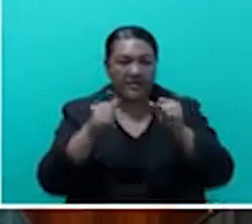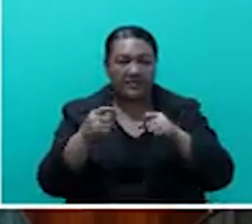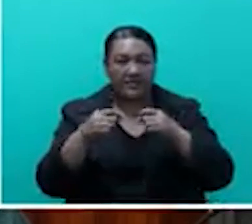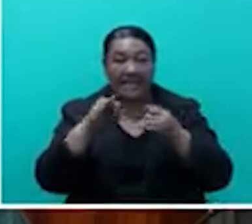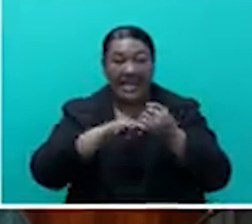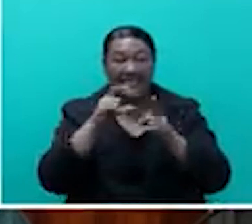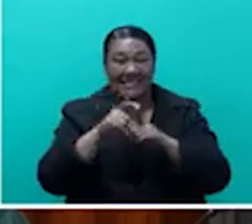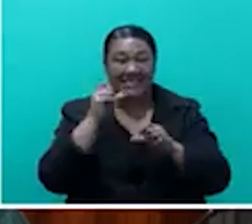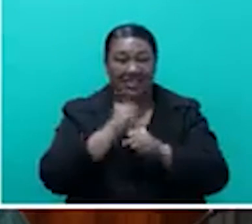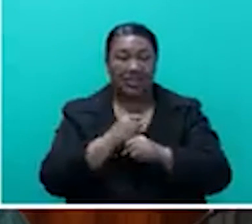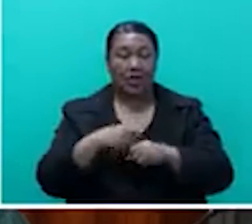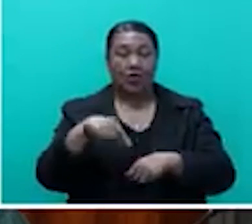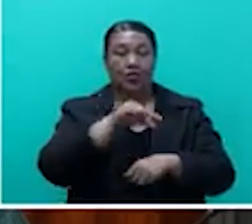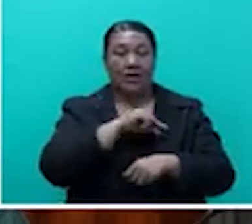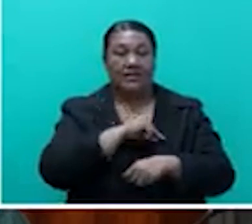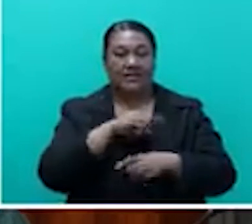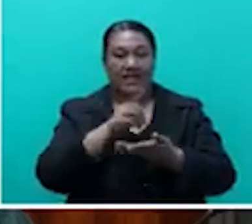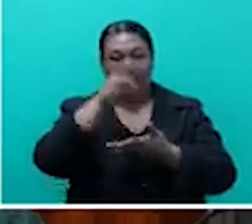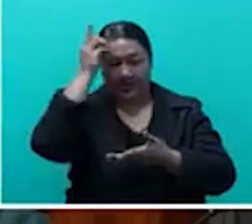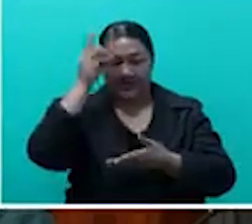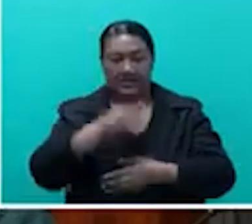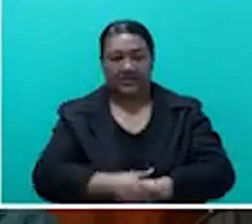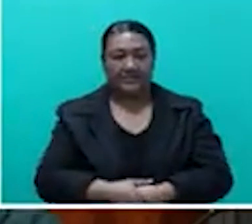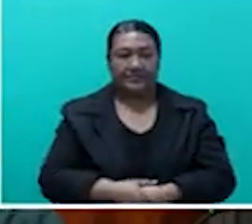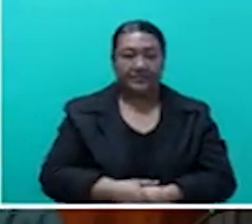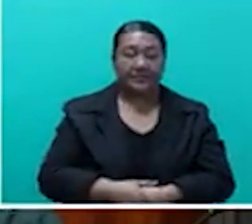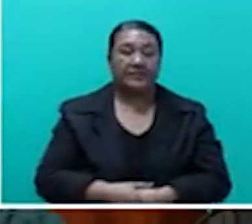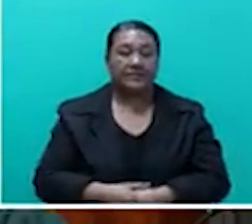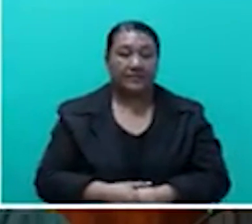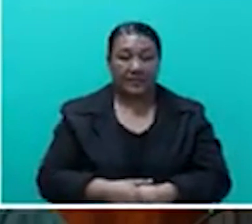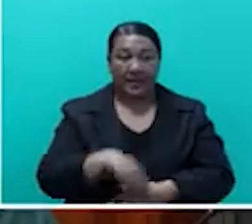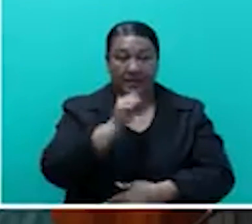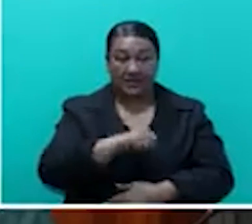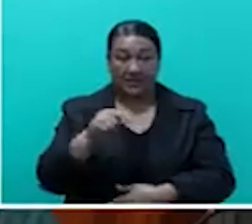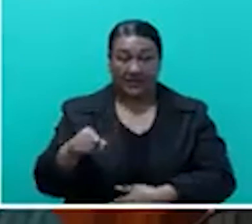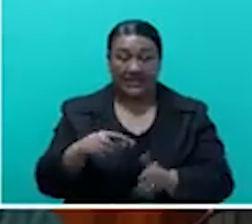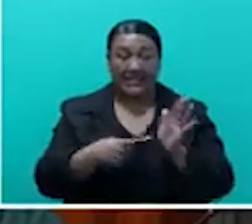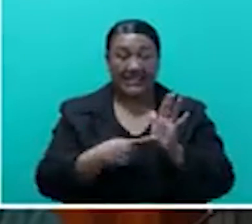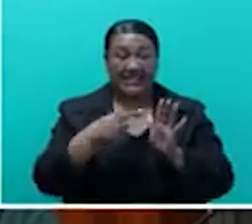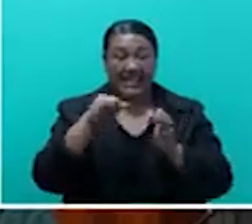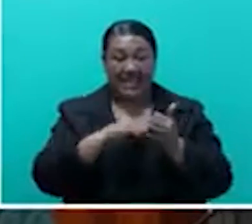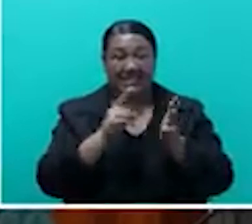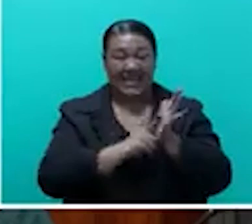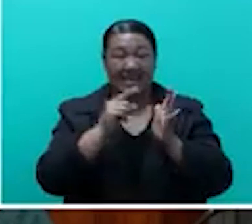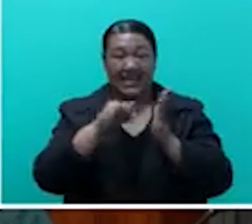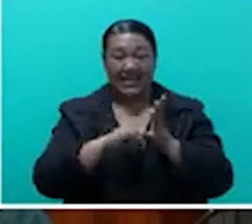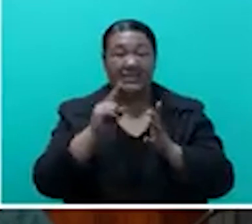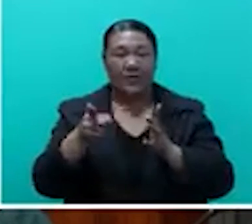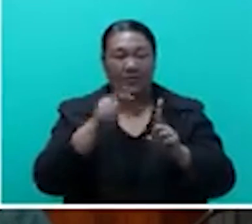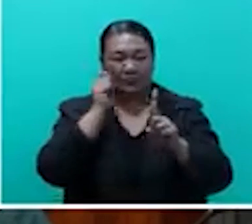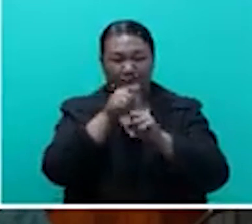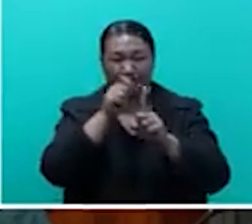goals on quality education. TSLS plays a critical role by ensuring that the targets on